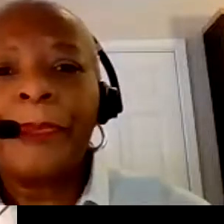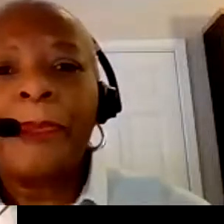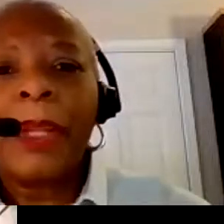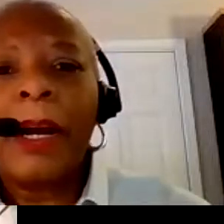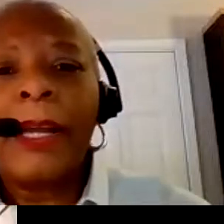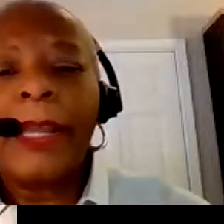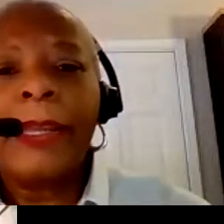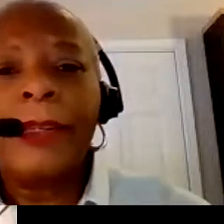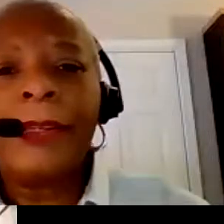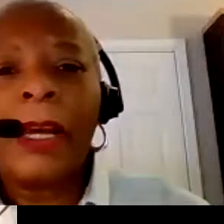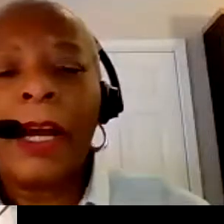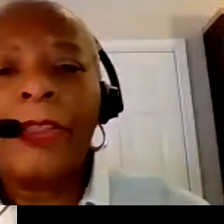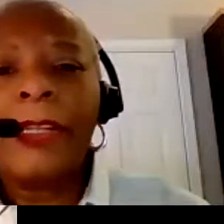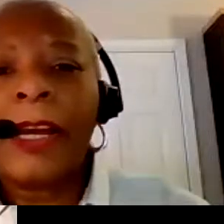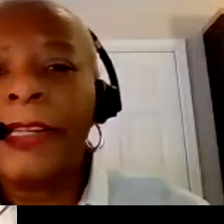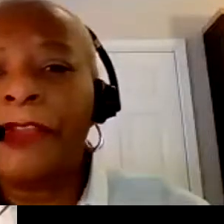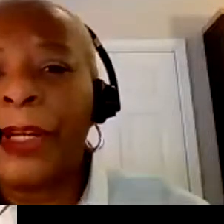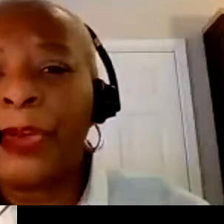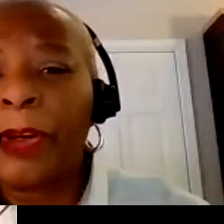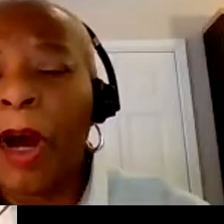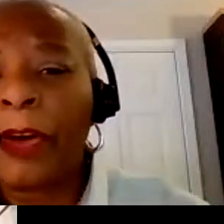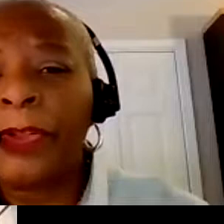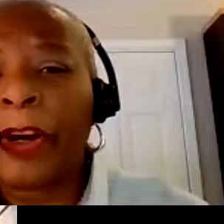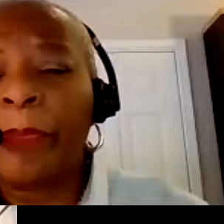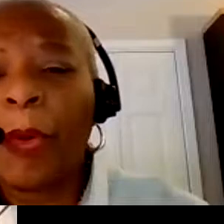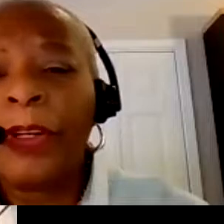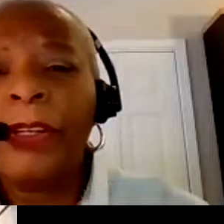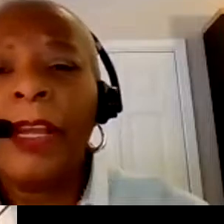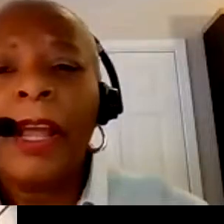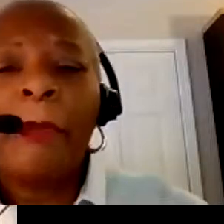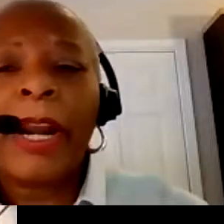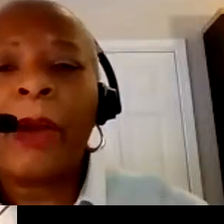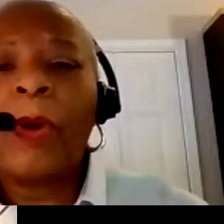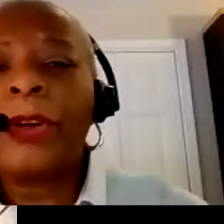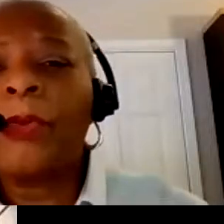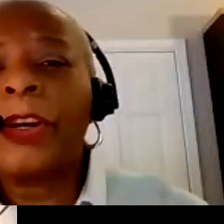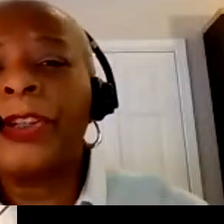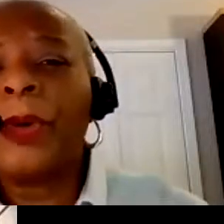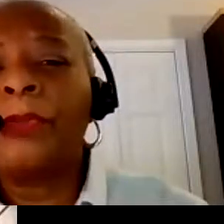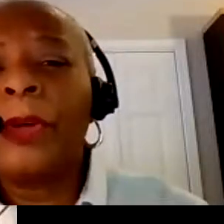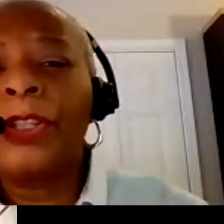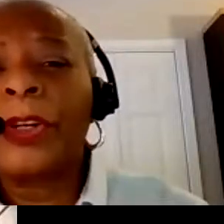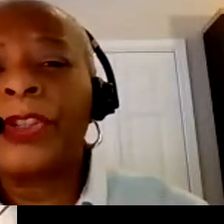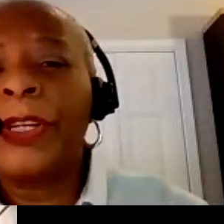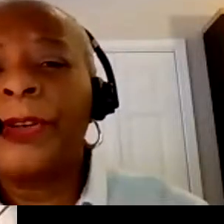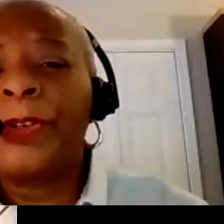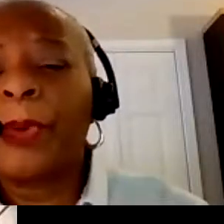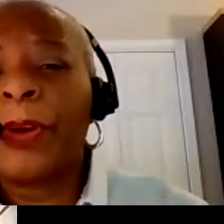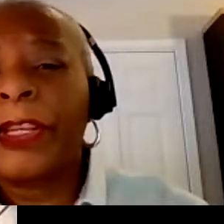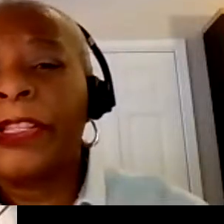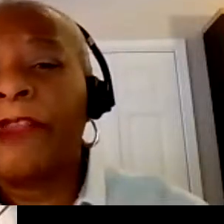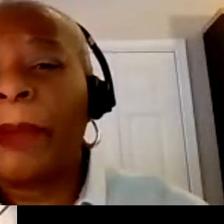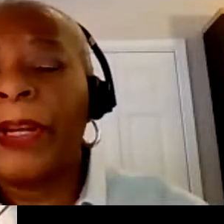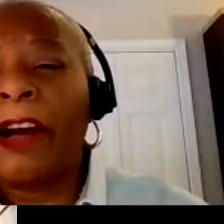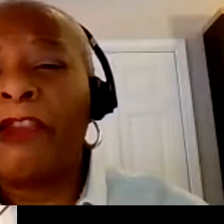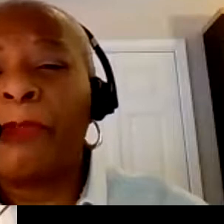question is these kinds of mentoring models are important, but I wonder what you are doing to support